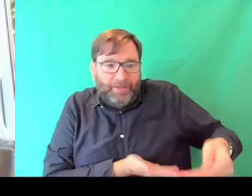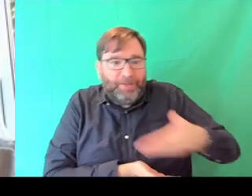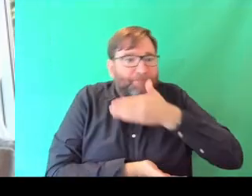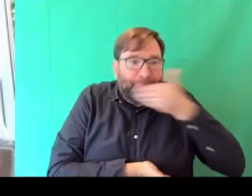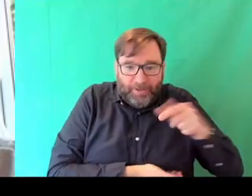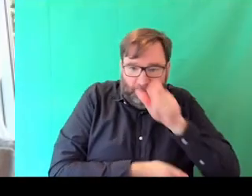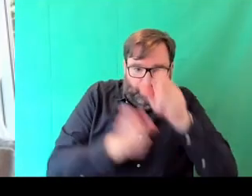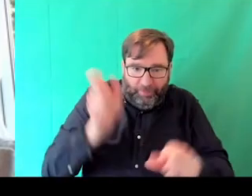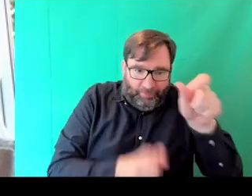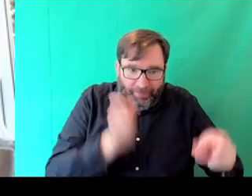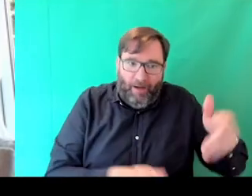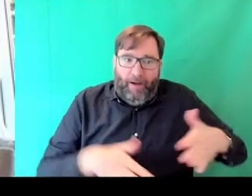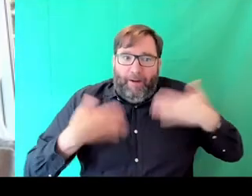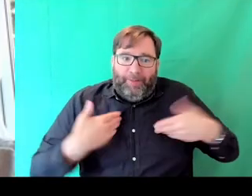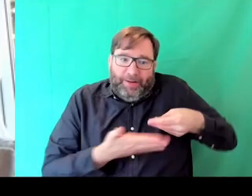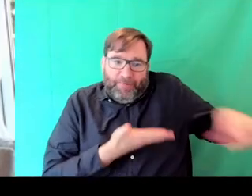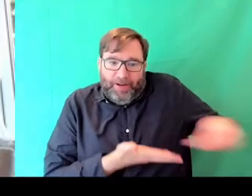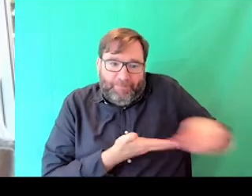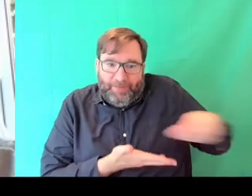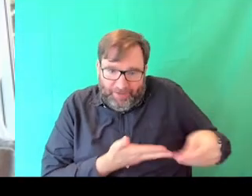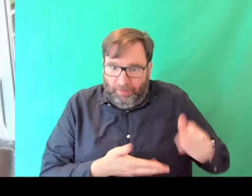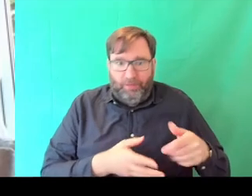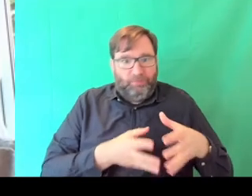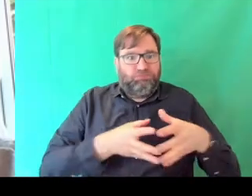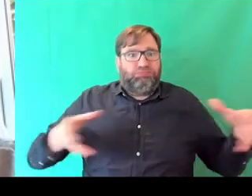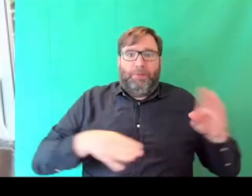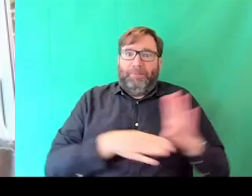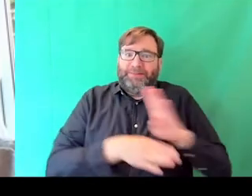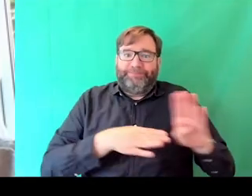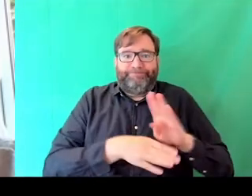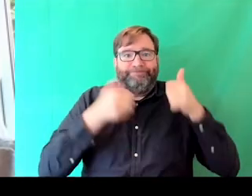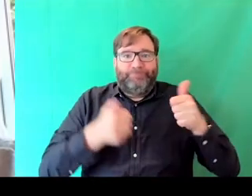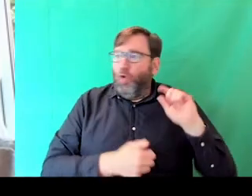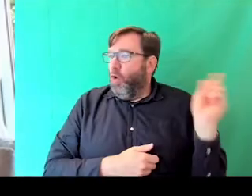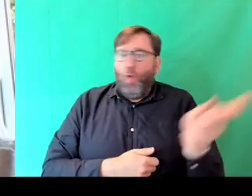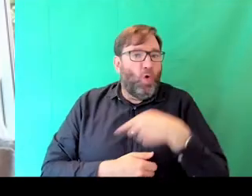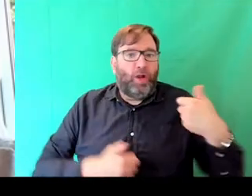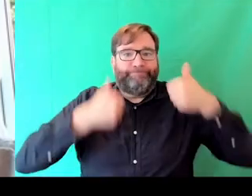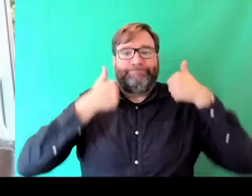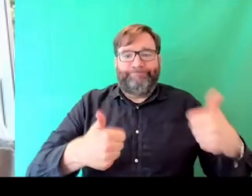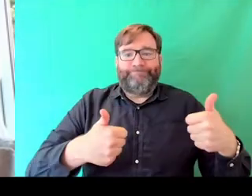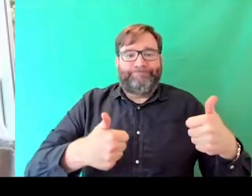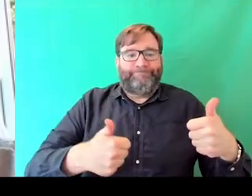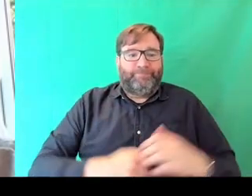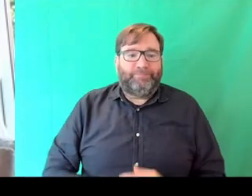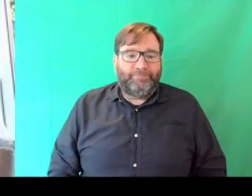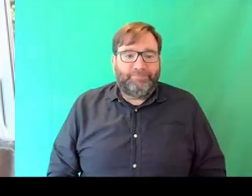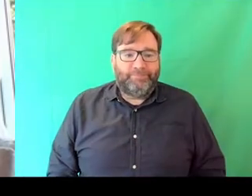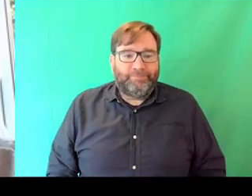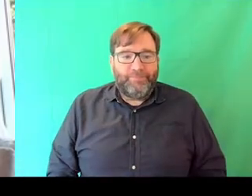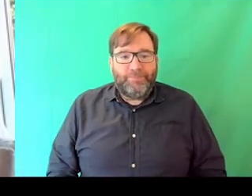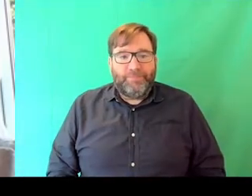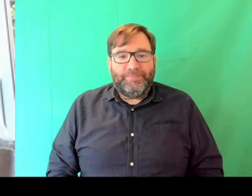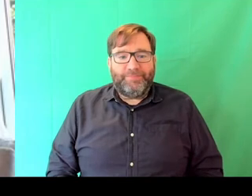to that. Yeah, I mean, I think the biggest thing is that it's just making sure that you're being